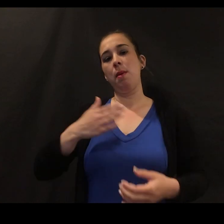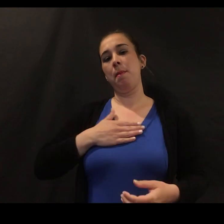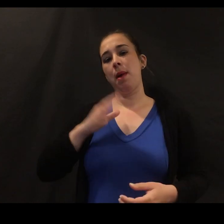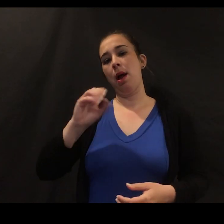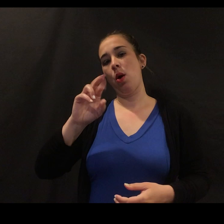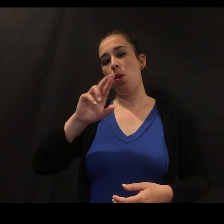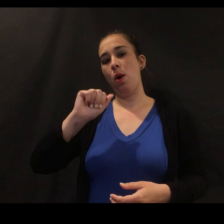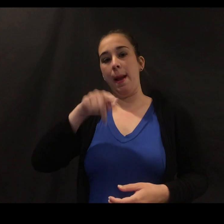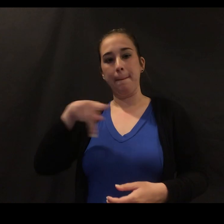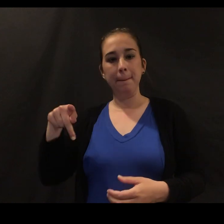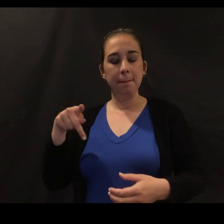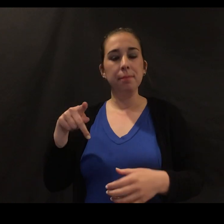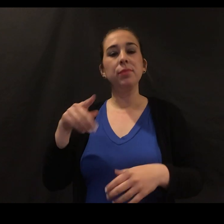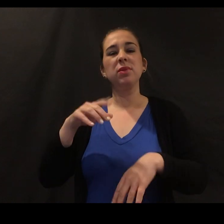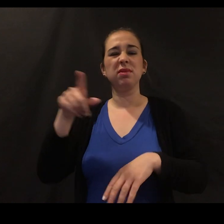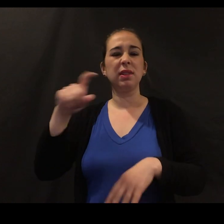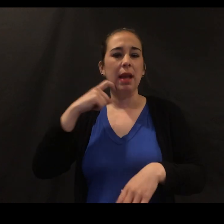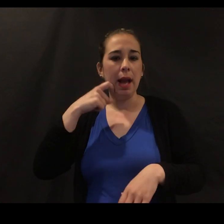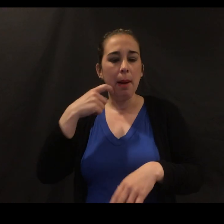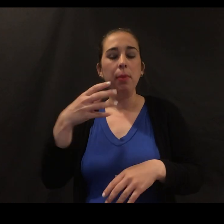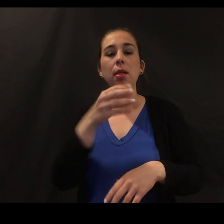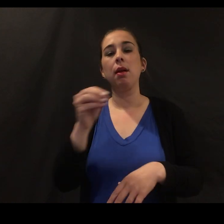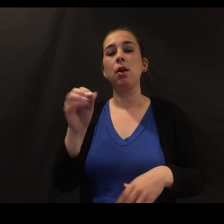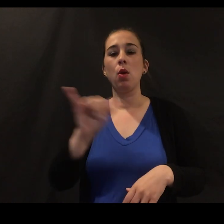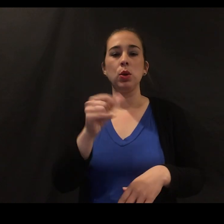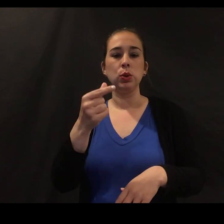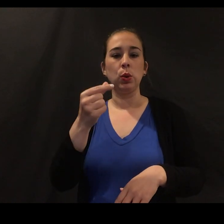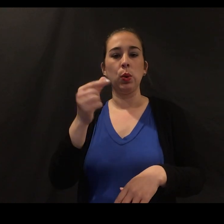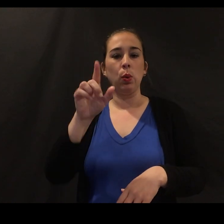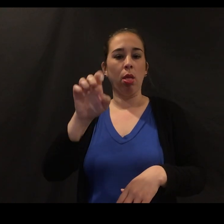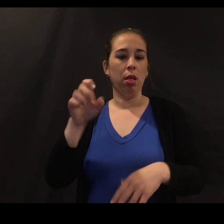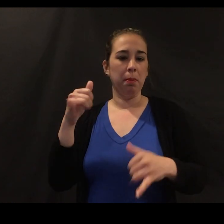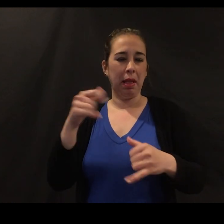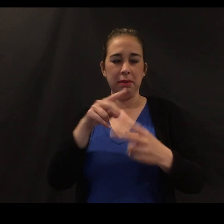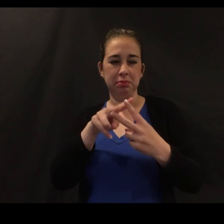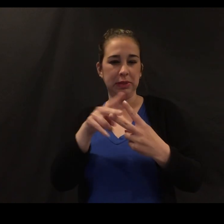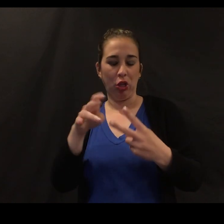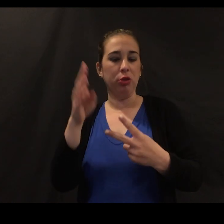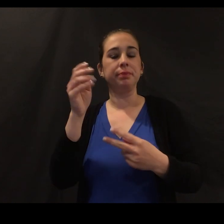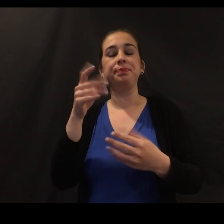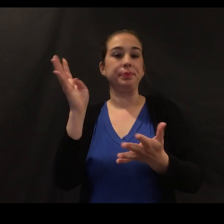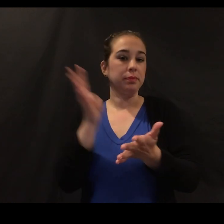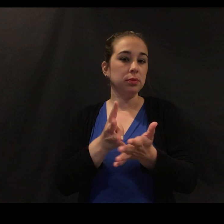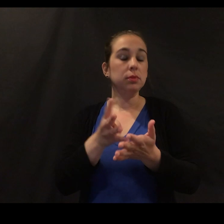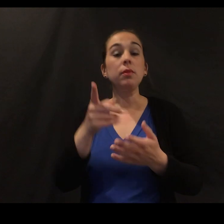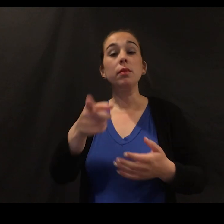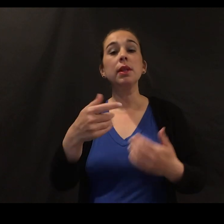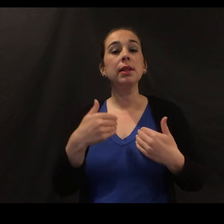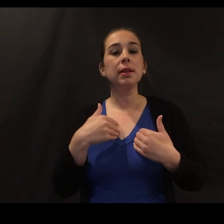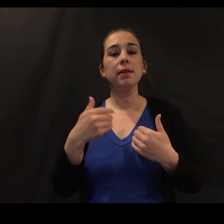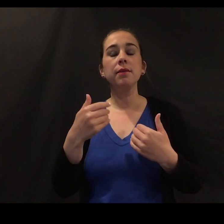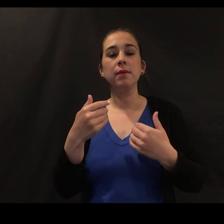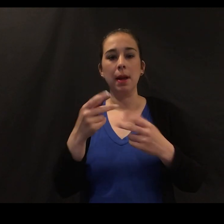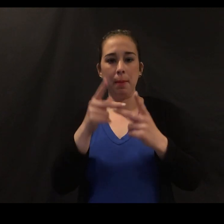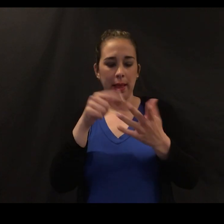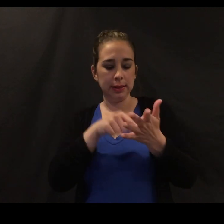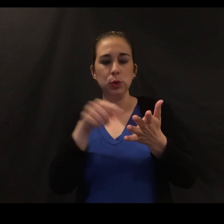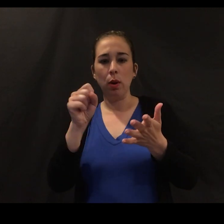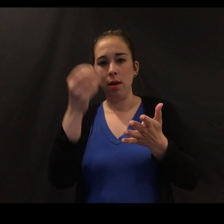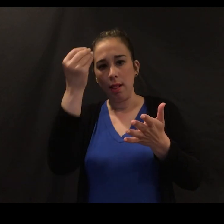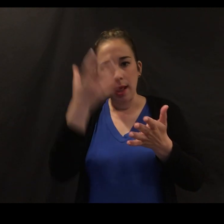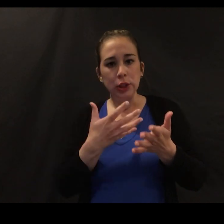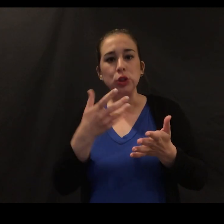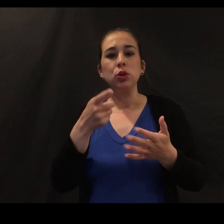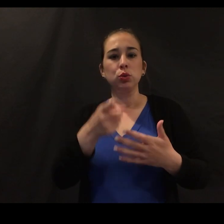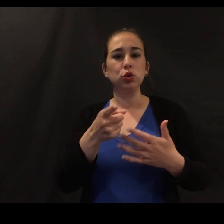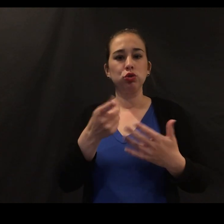MyCOR app. It's on the Apple Store. It's also on the Google Play Store. And then there's, if you're new, there's a place there for you to let us know about you being with us